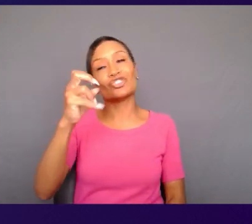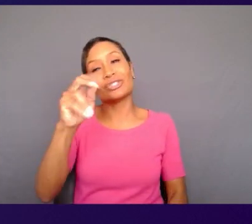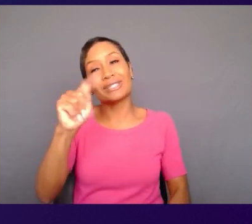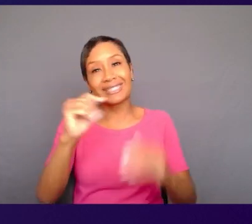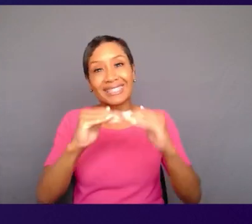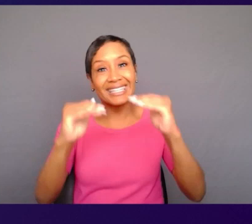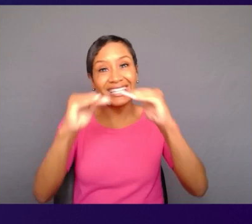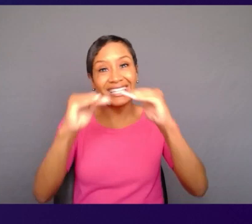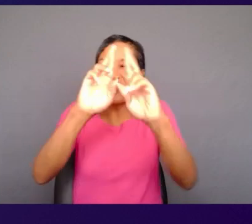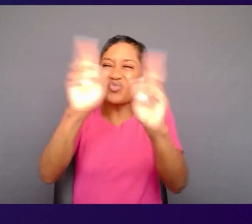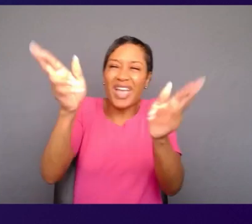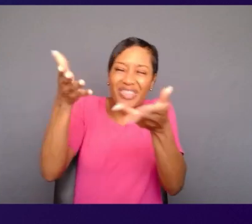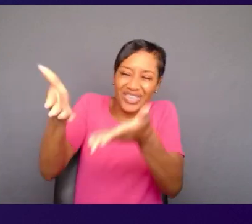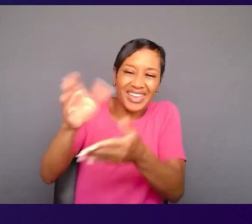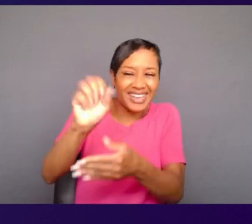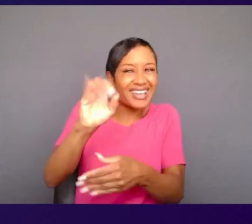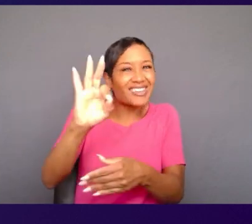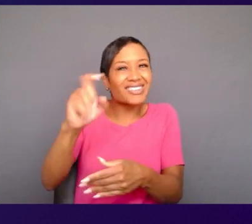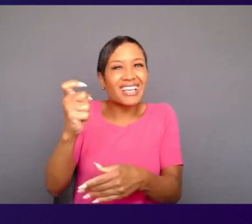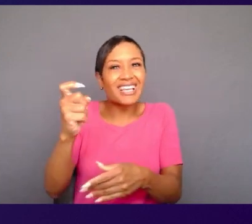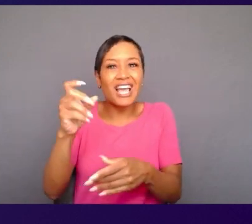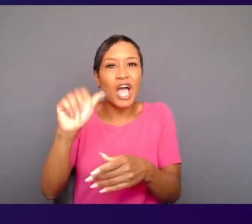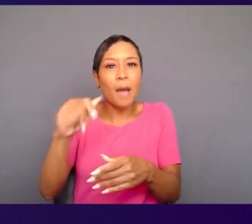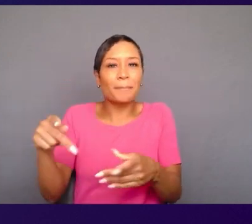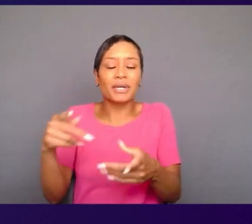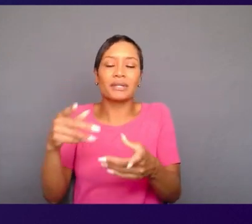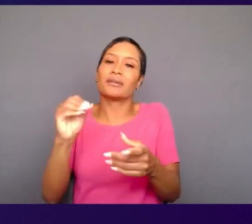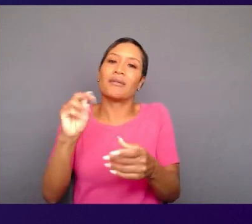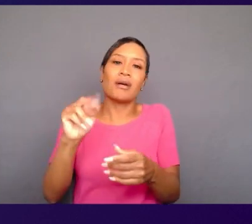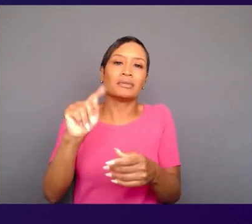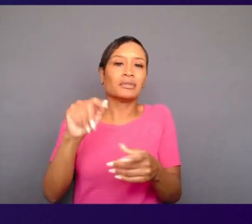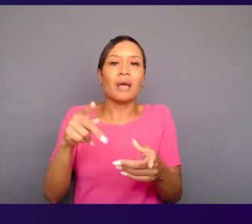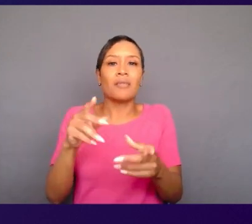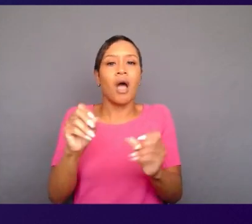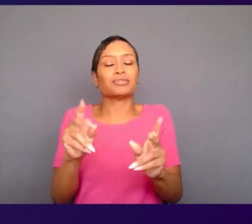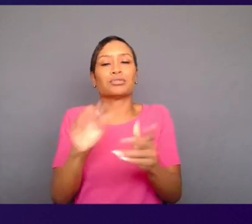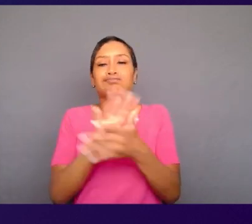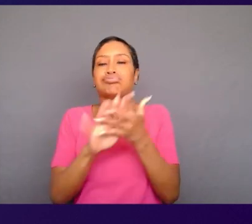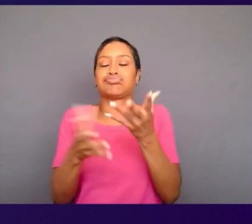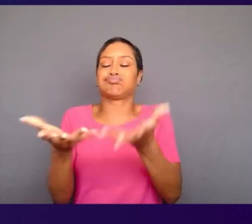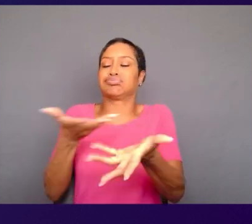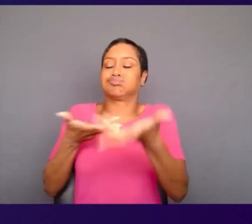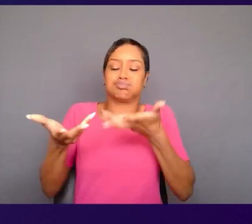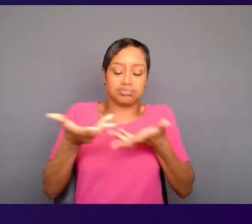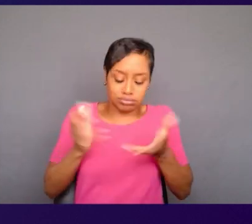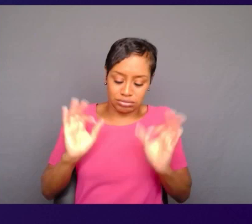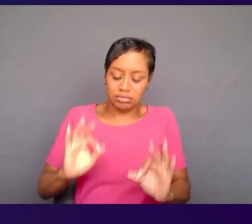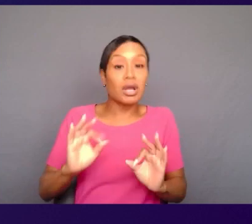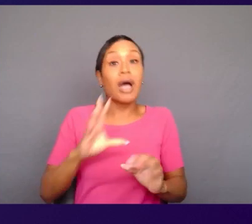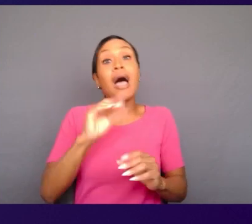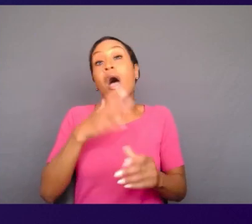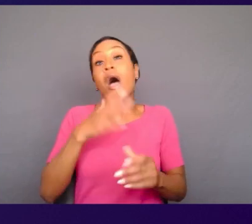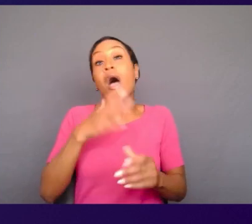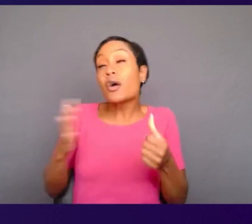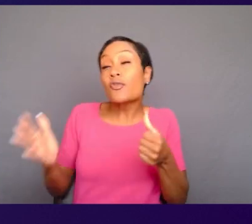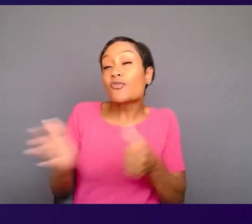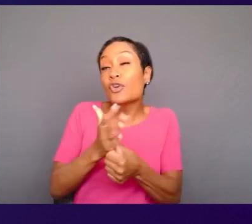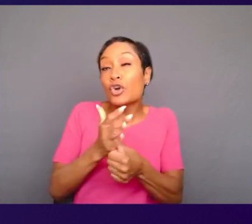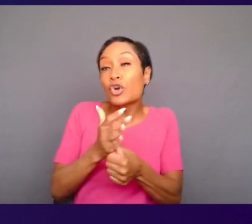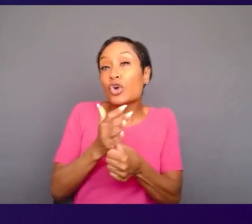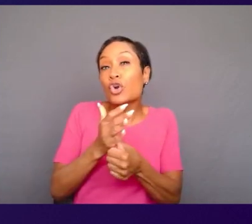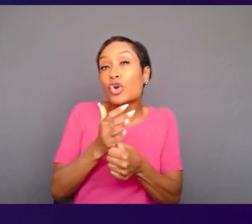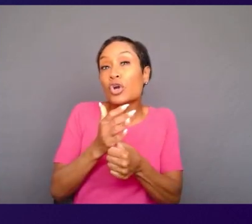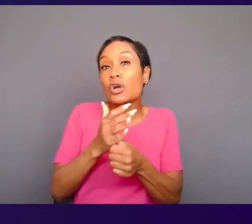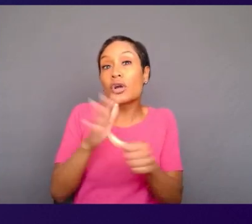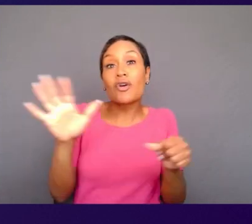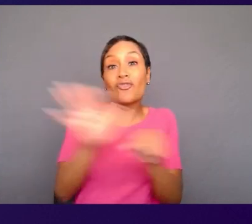these opportunities that FSX ONTAP provided for us. Specifically, our first level of migration